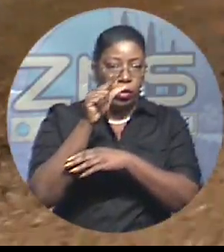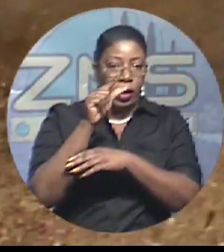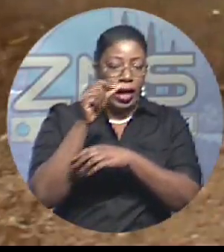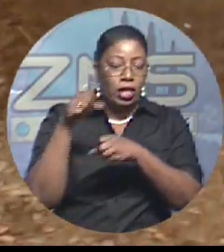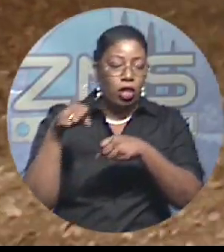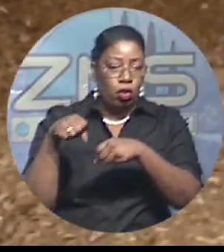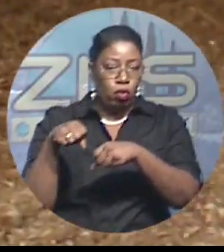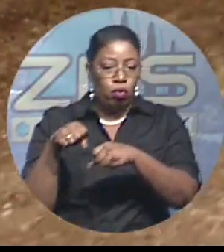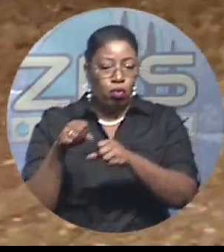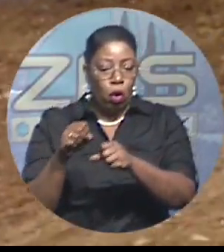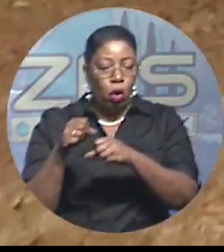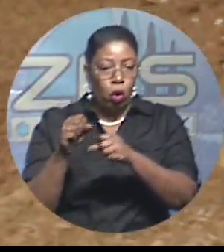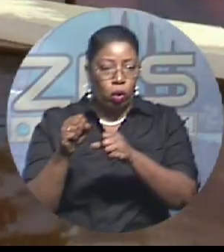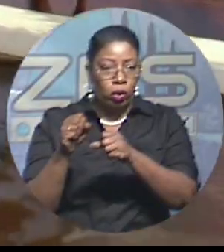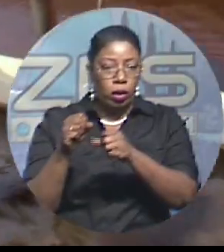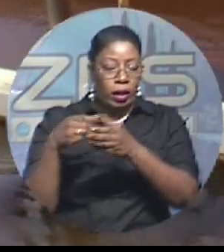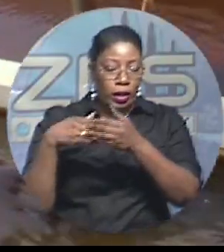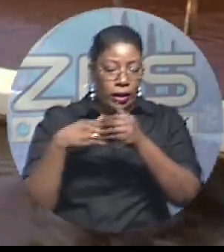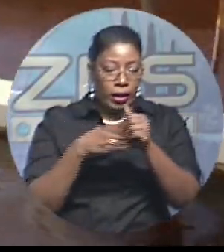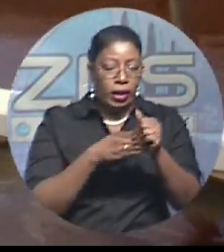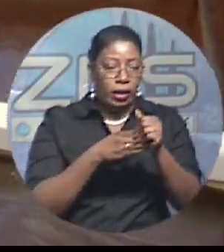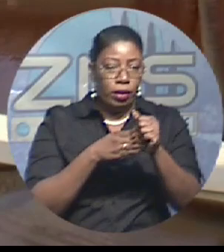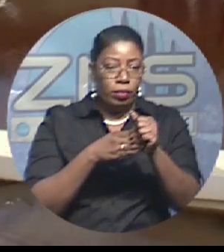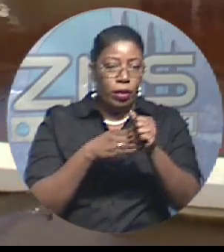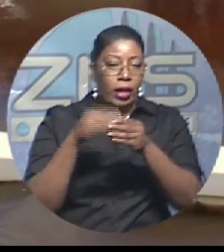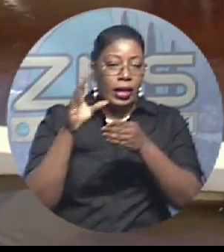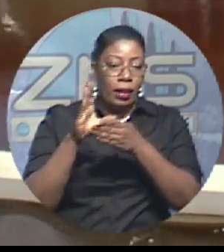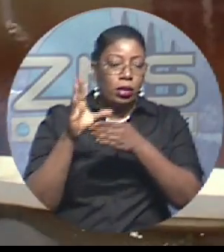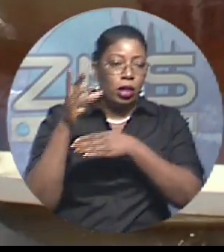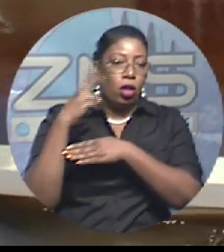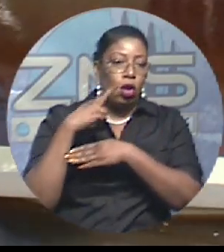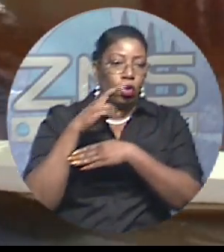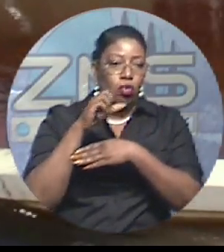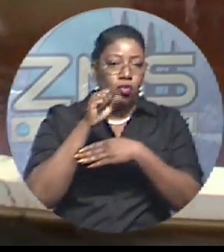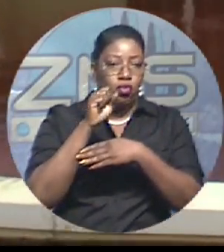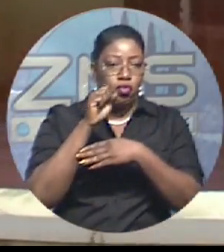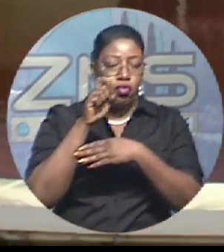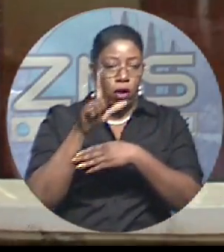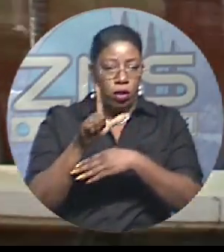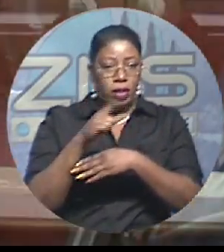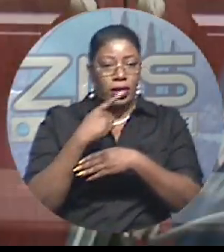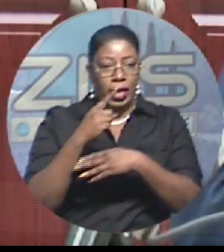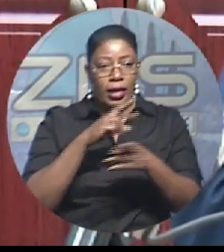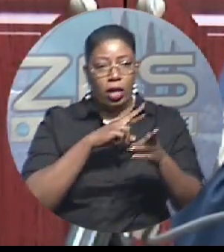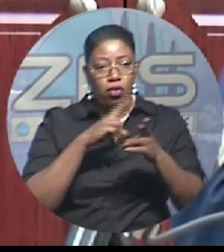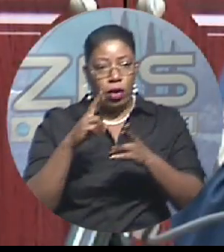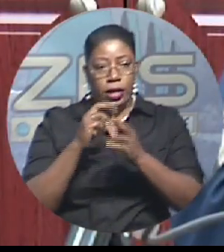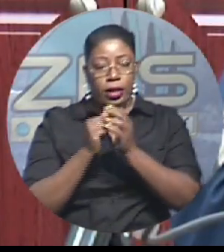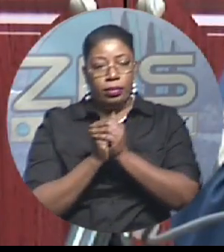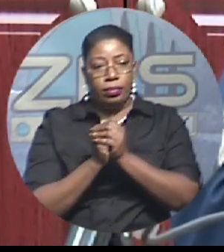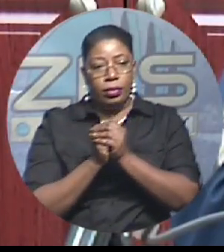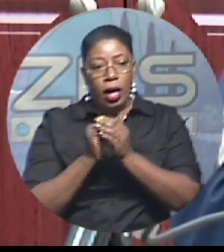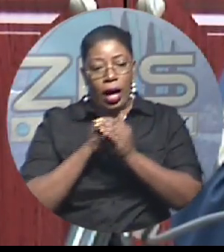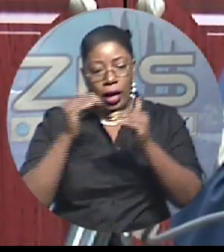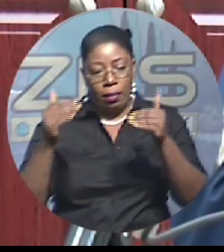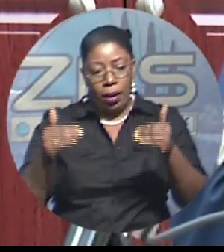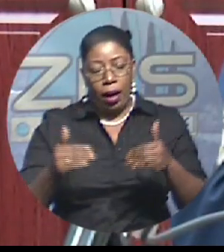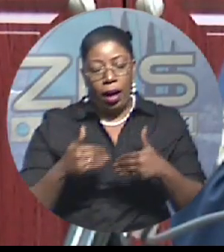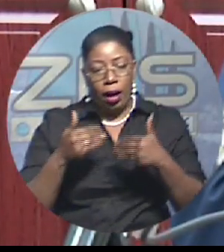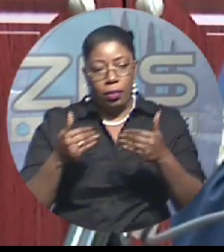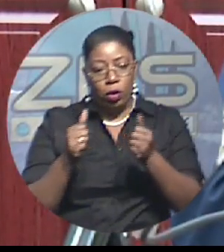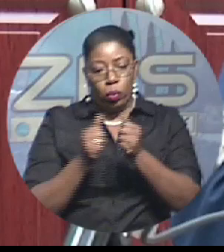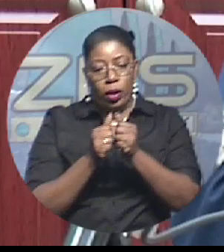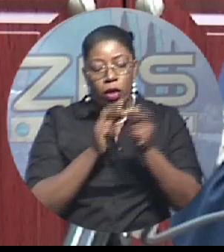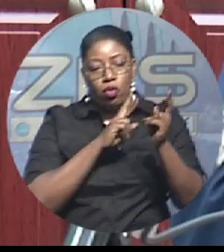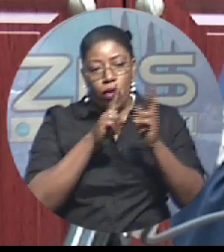headquarters, NEMA Director Captain Stephen Russell confirmed they're in a state of readiness. I am pleased of the state of readiness of all of our